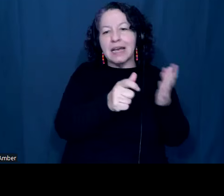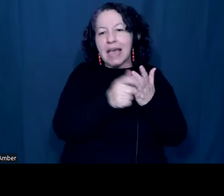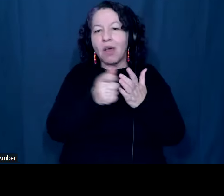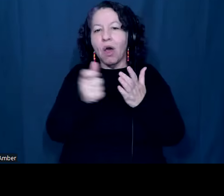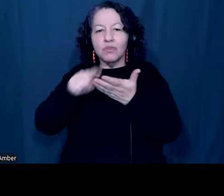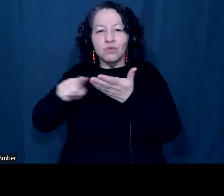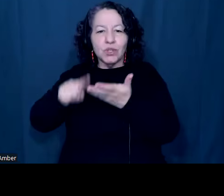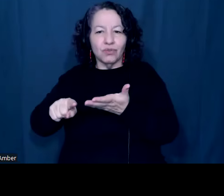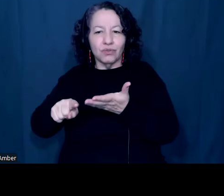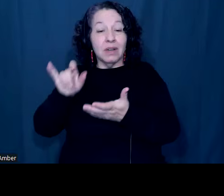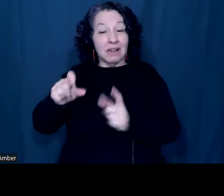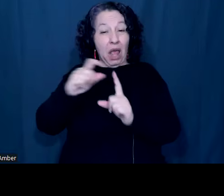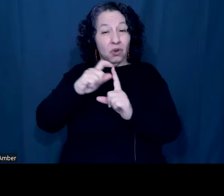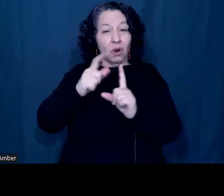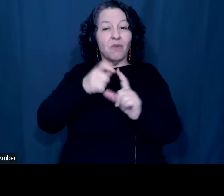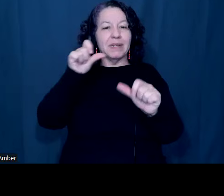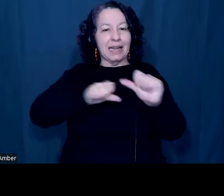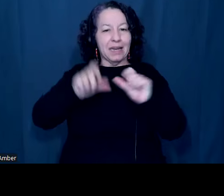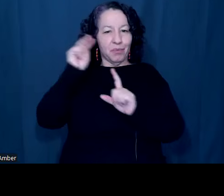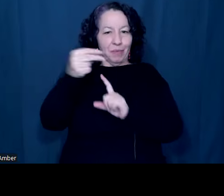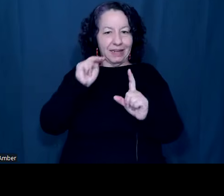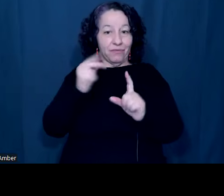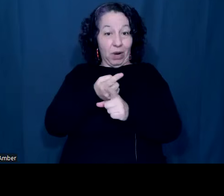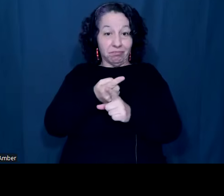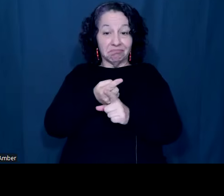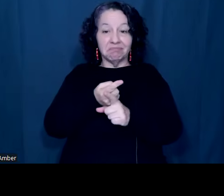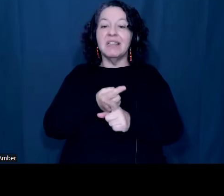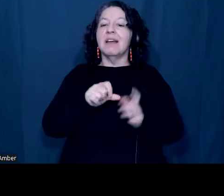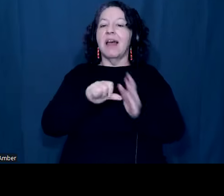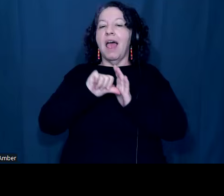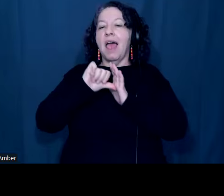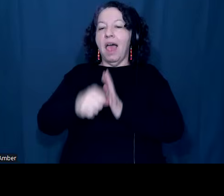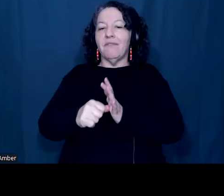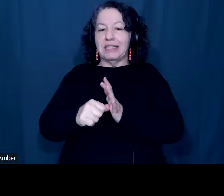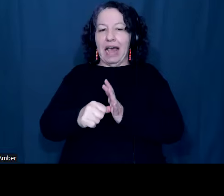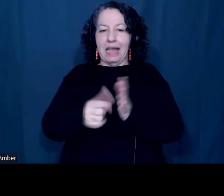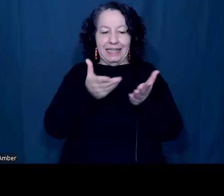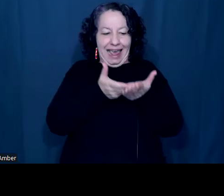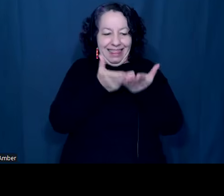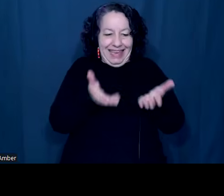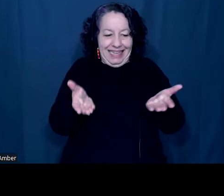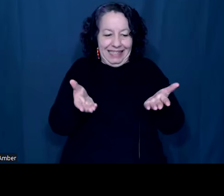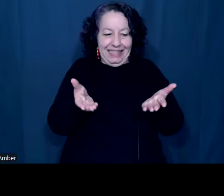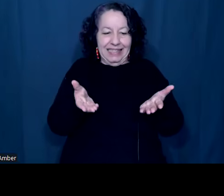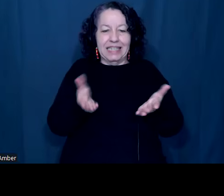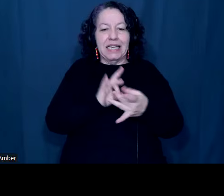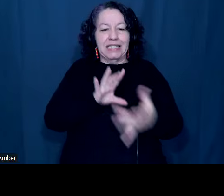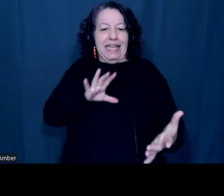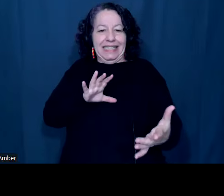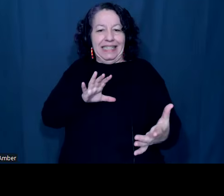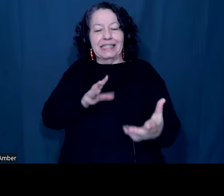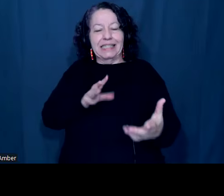from a scientific framework, one that emphasizes objectivity, distance, and